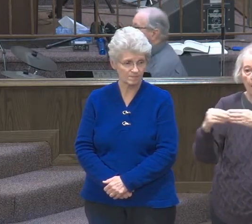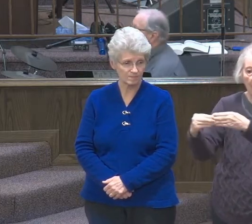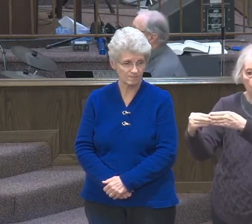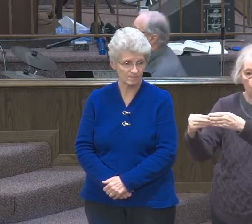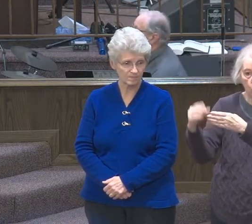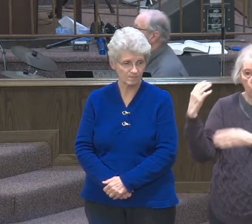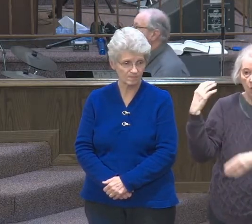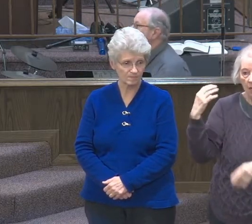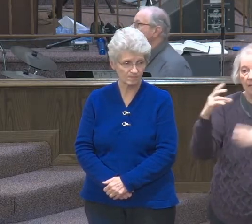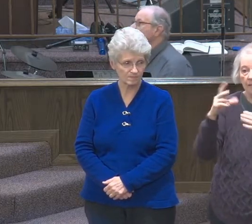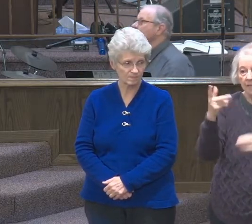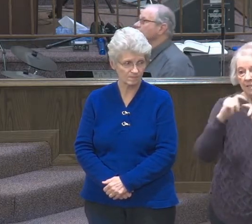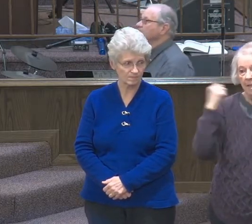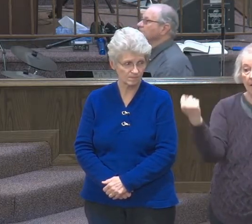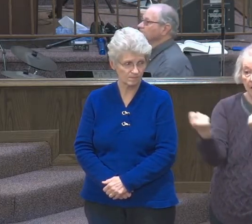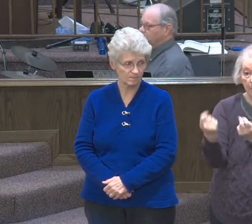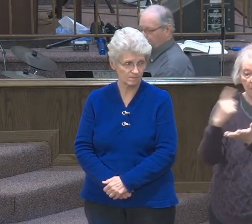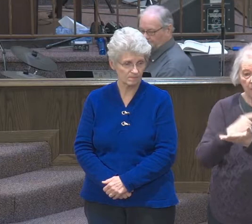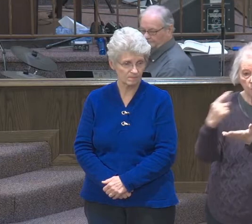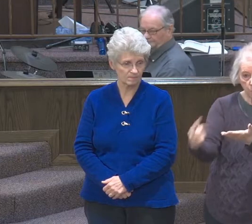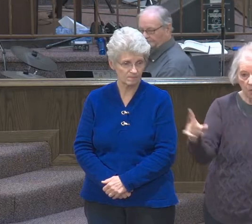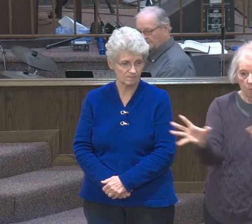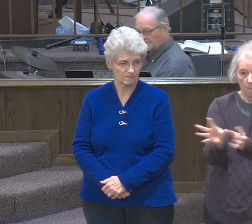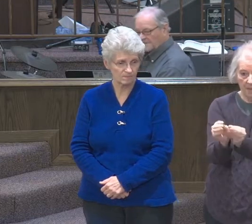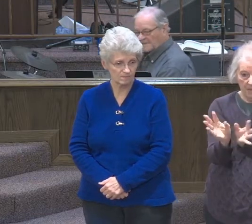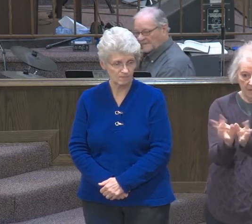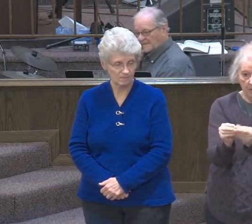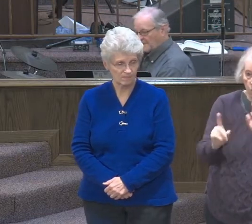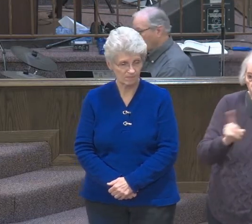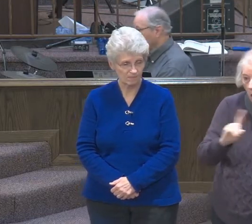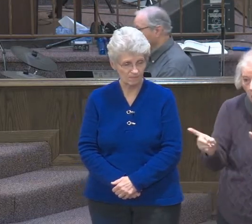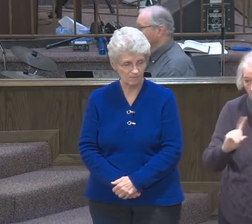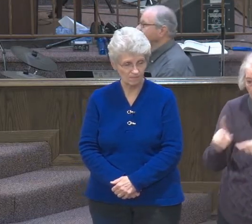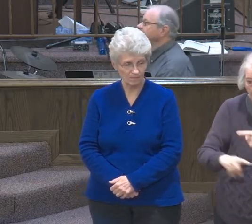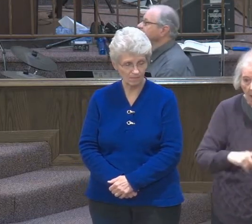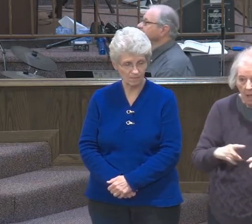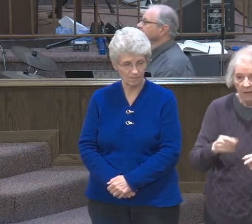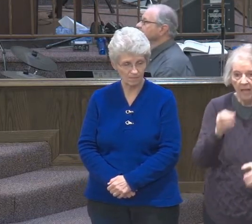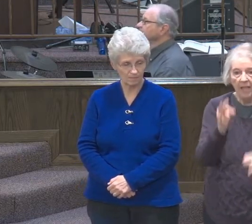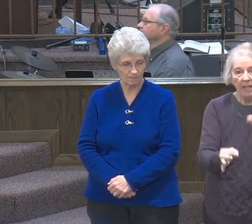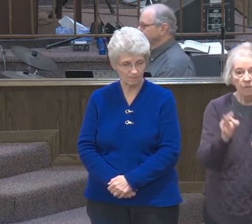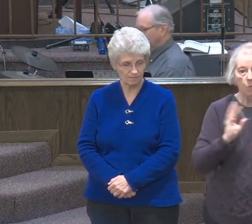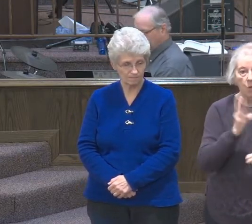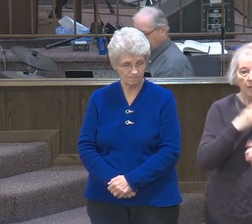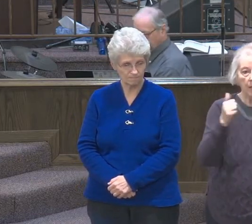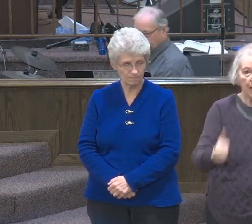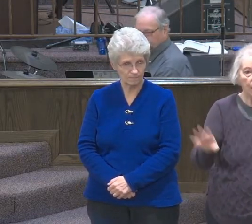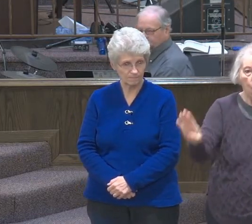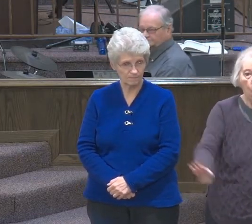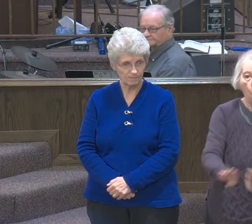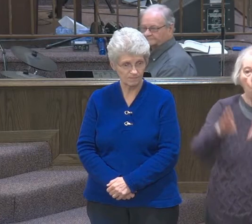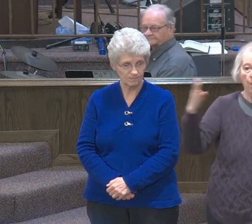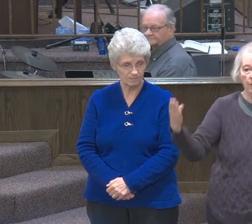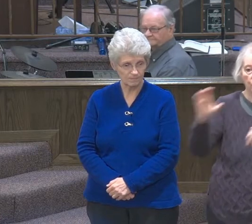going to be meeting this week to talk about whether or not we believe that it is safe to come back and meet in person.